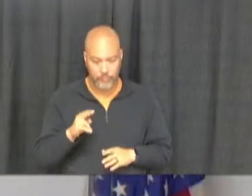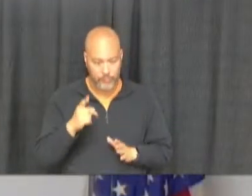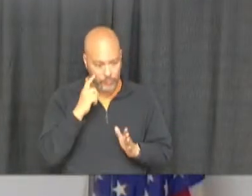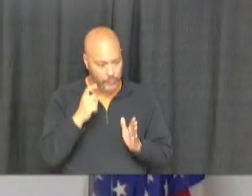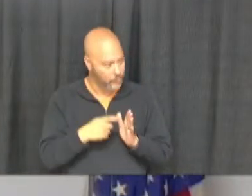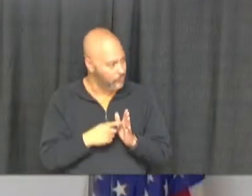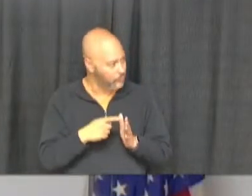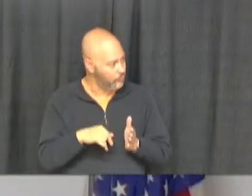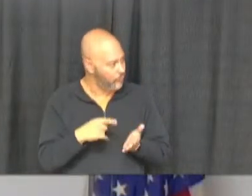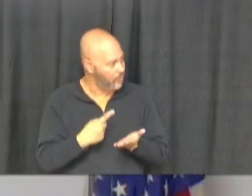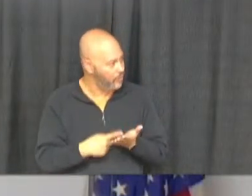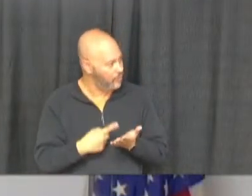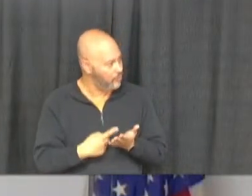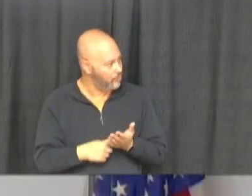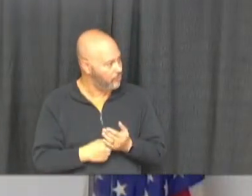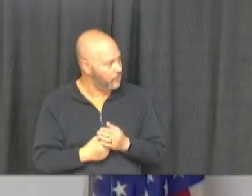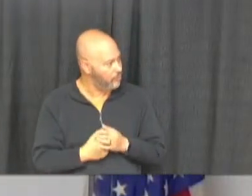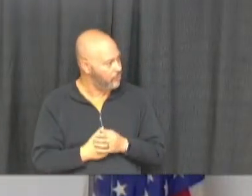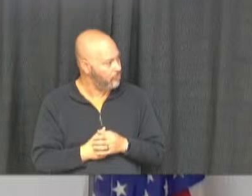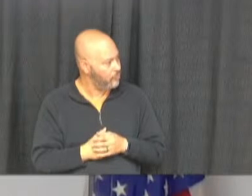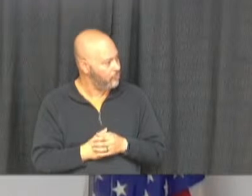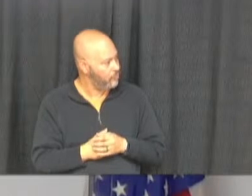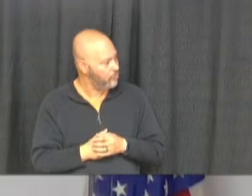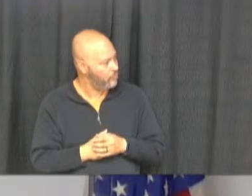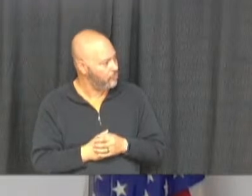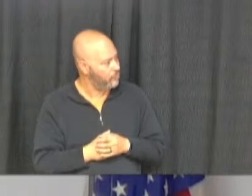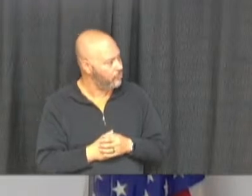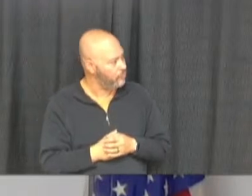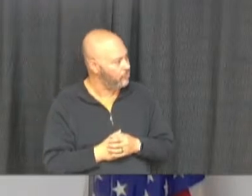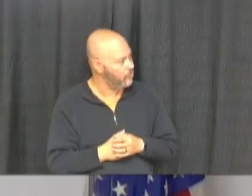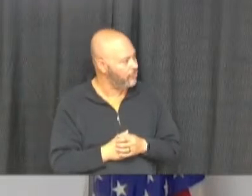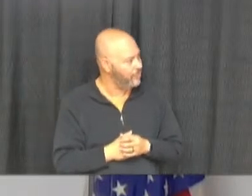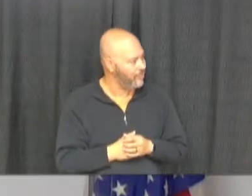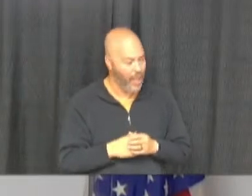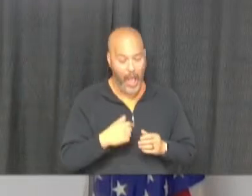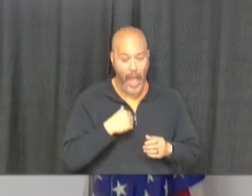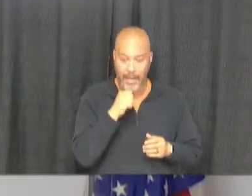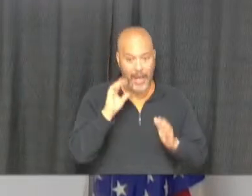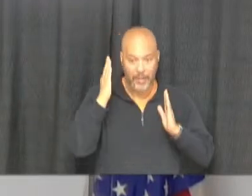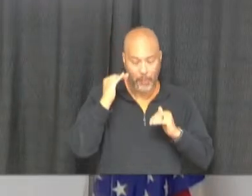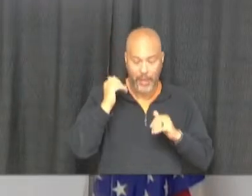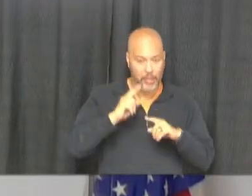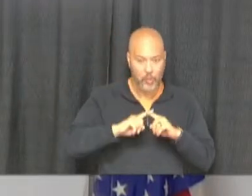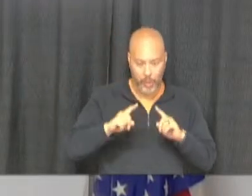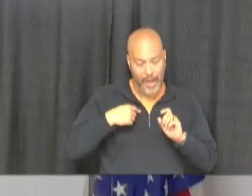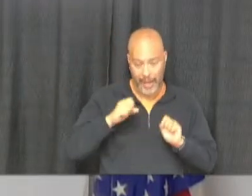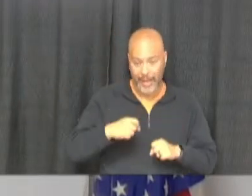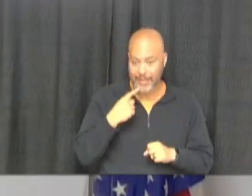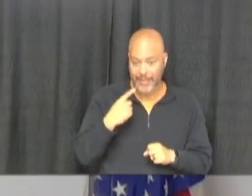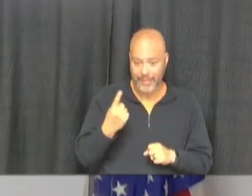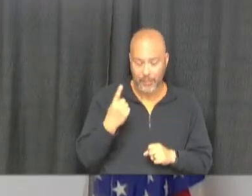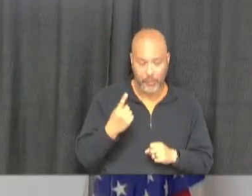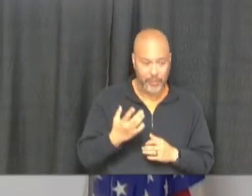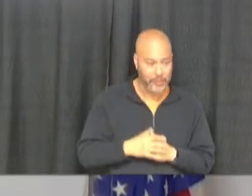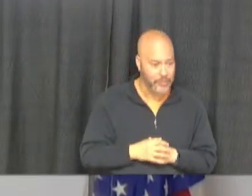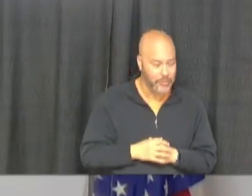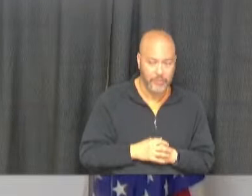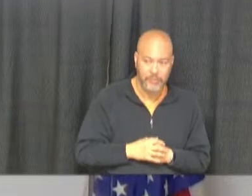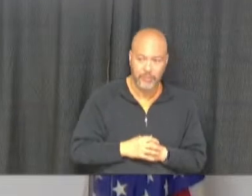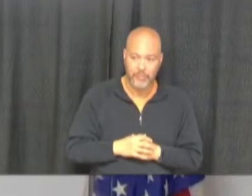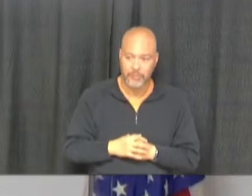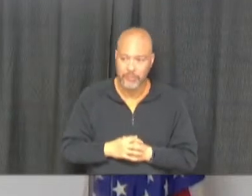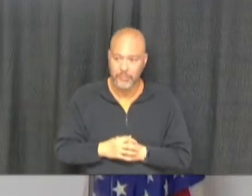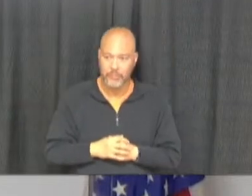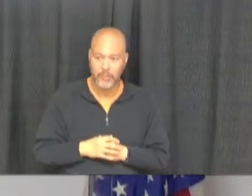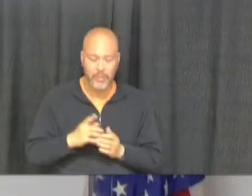on this discussion item? I didn't touch it, but I can say something. All right, Thank you, Mayor. say away. Well,